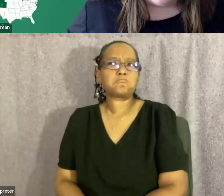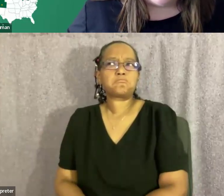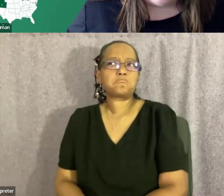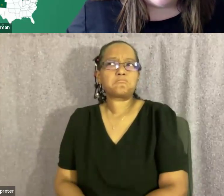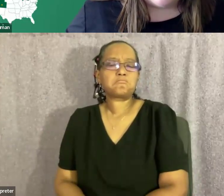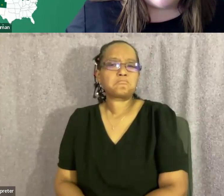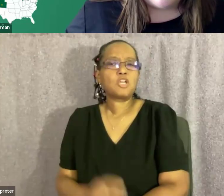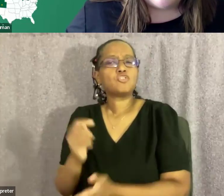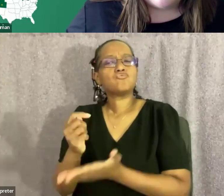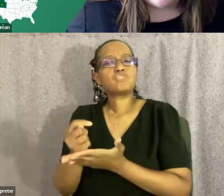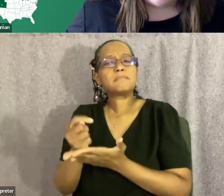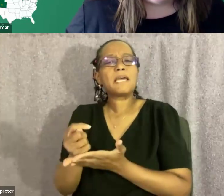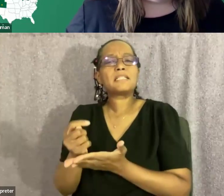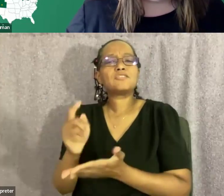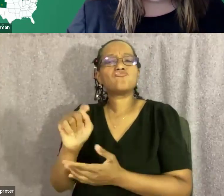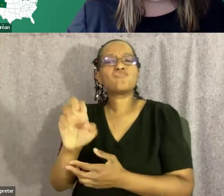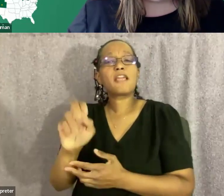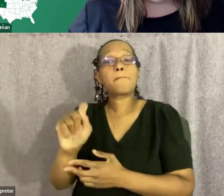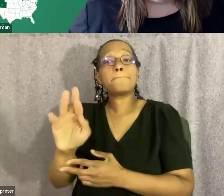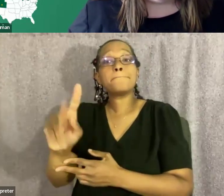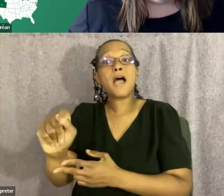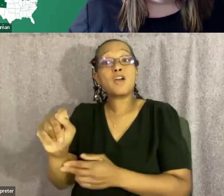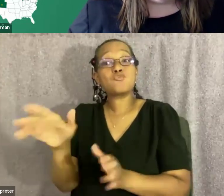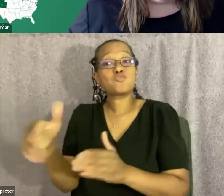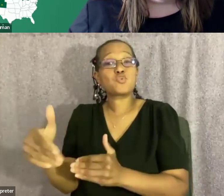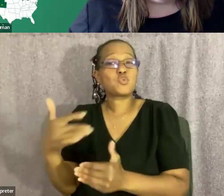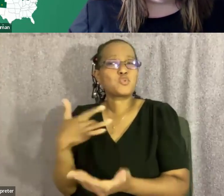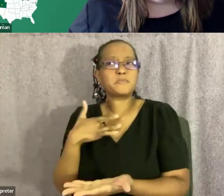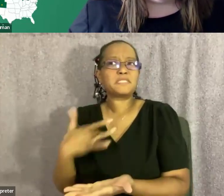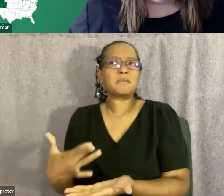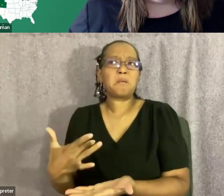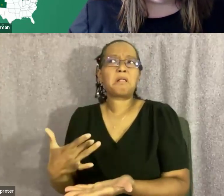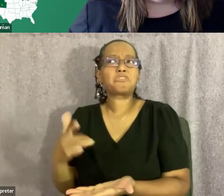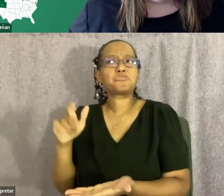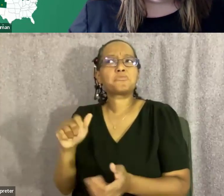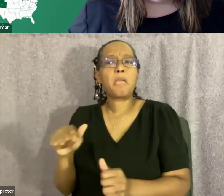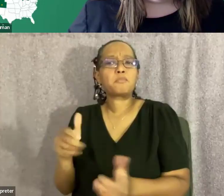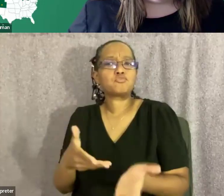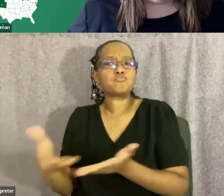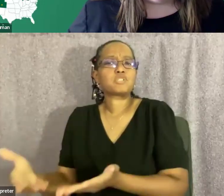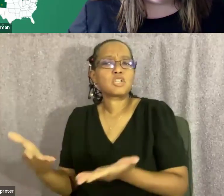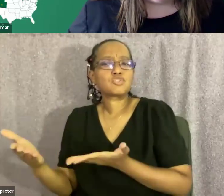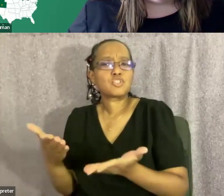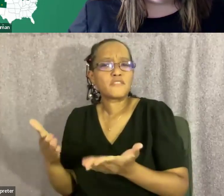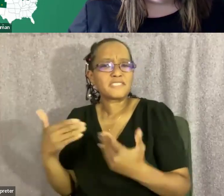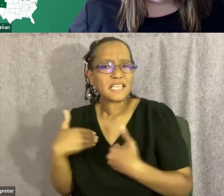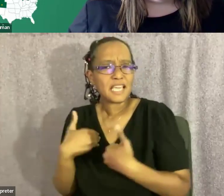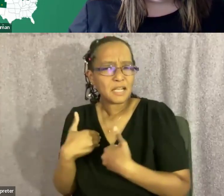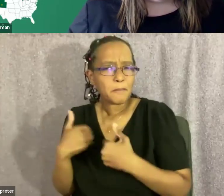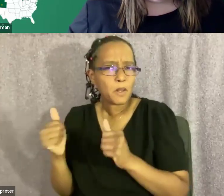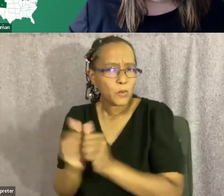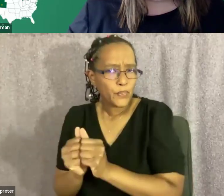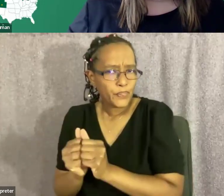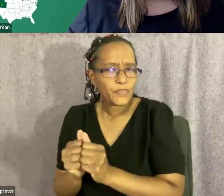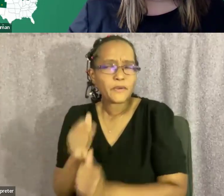is not, not something where you typically wouldn't be able to have a service animal accompanying a person.